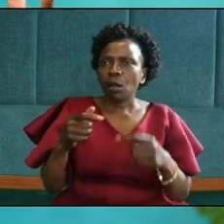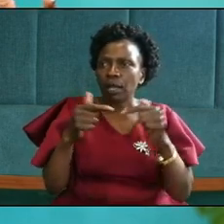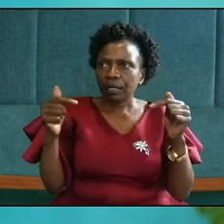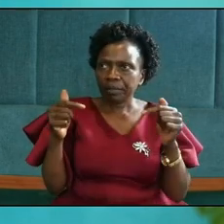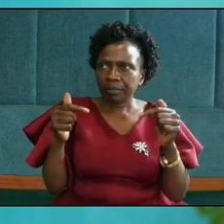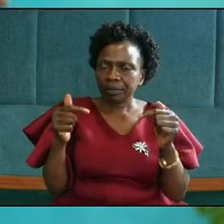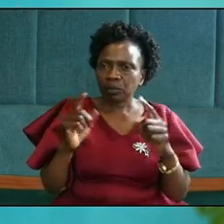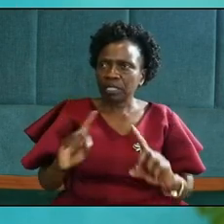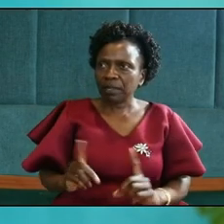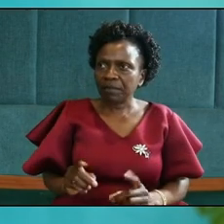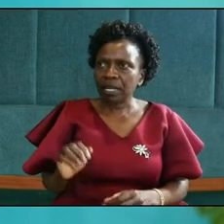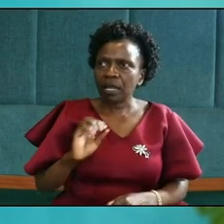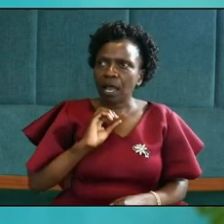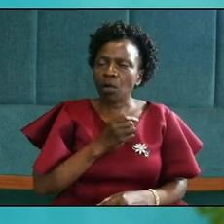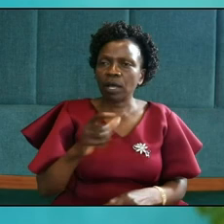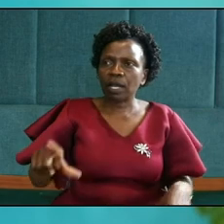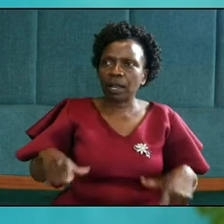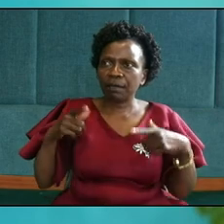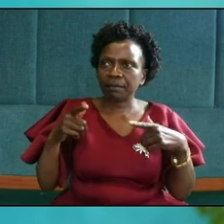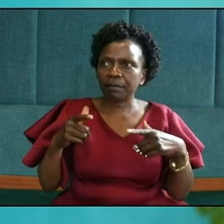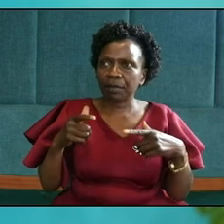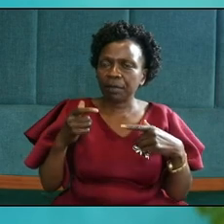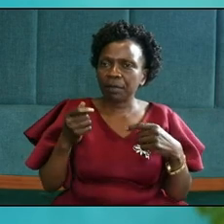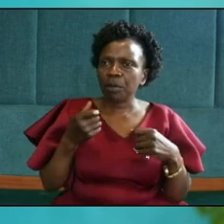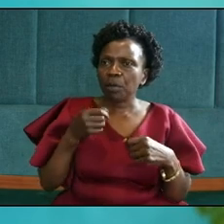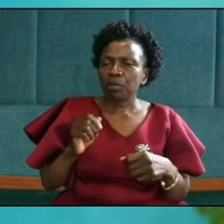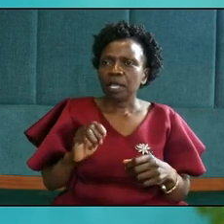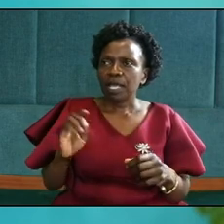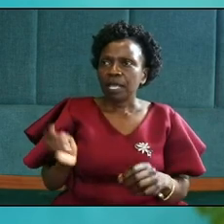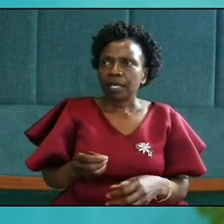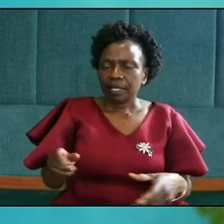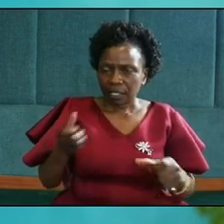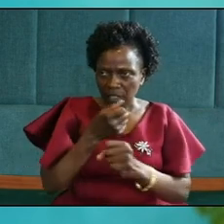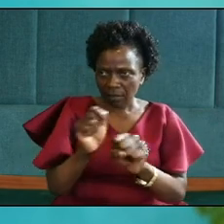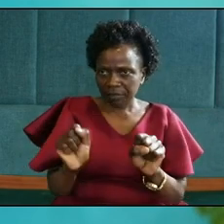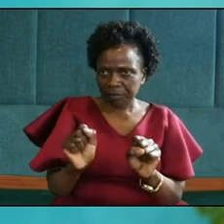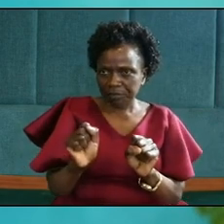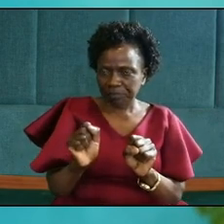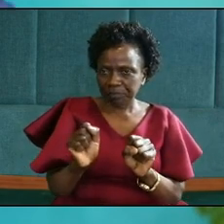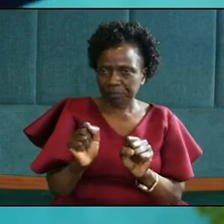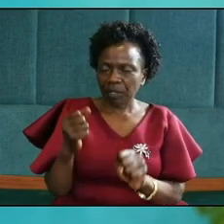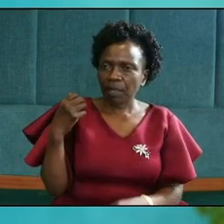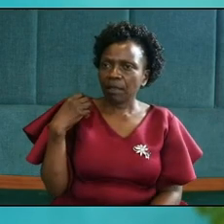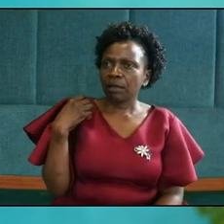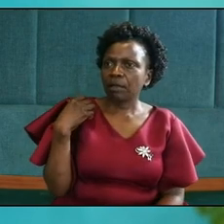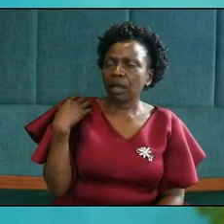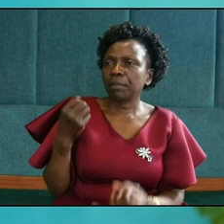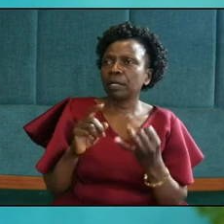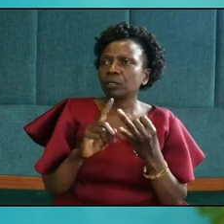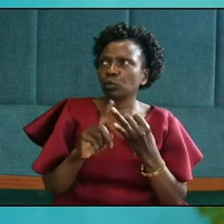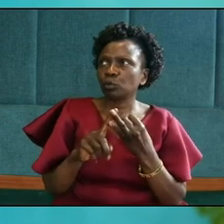will be terrified. And our lives will be electrified. Amen. Let's go to point number two. Not only do we